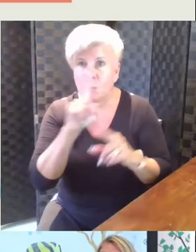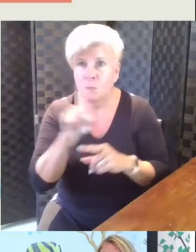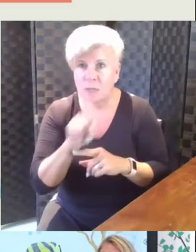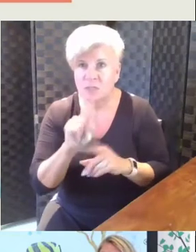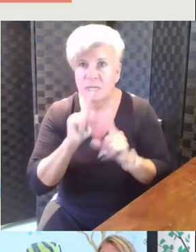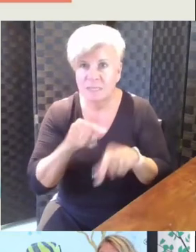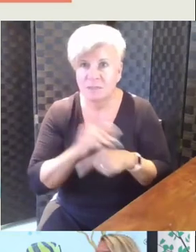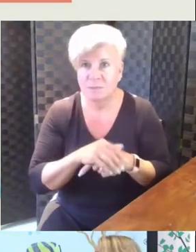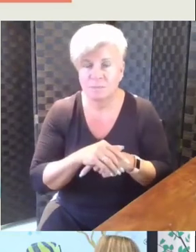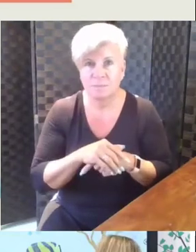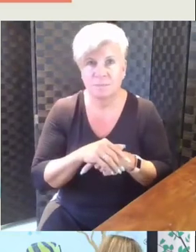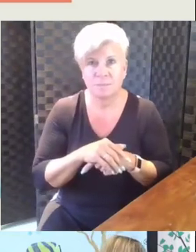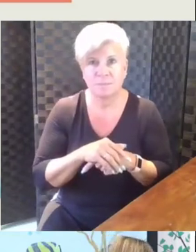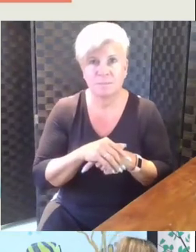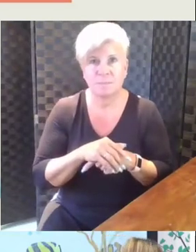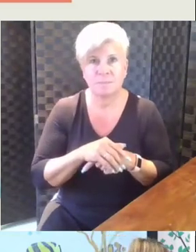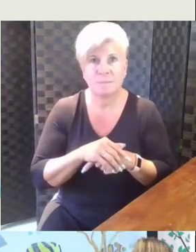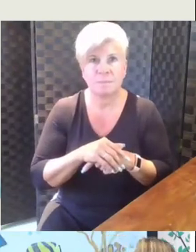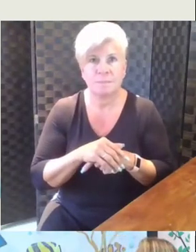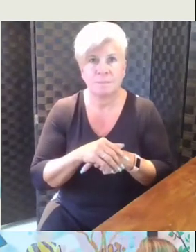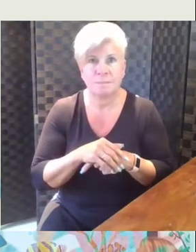answer along with that.